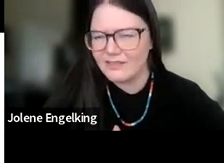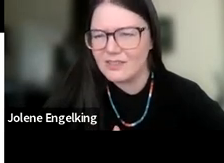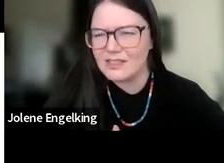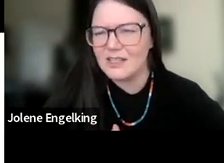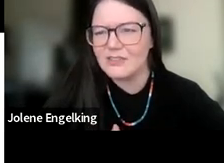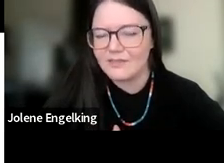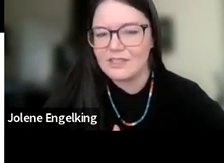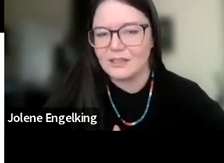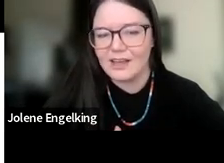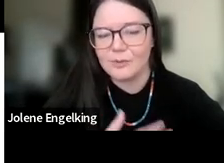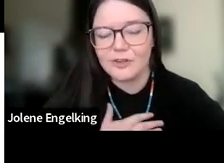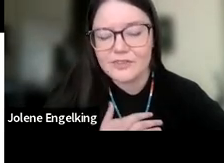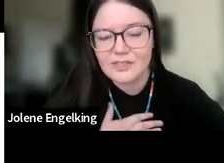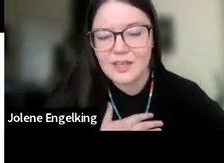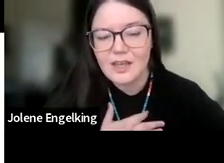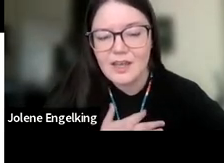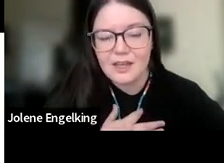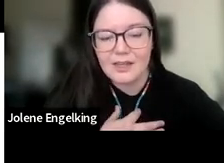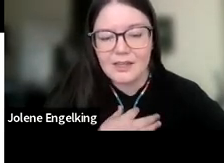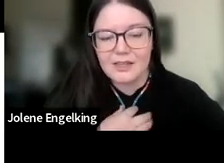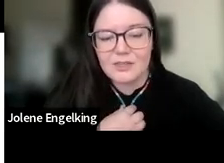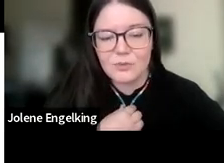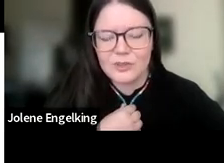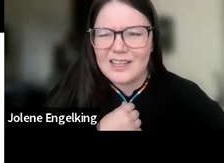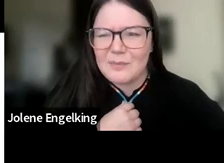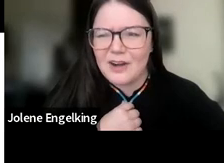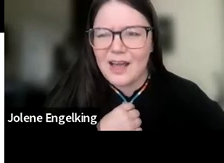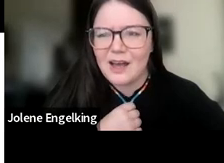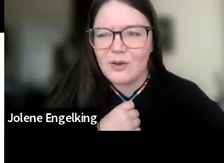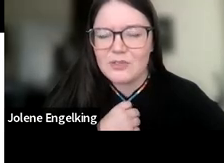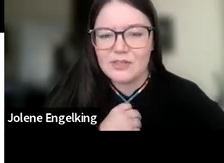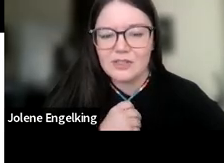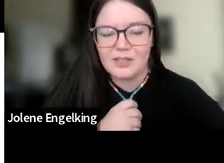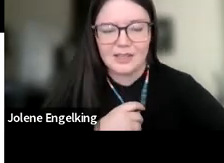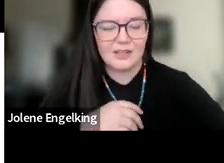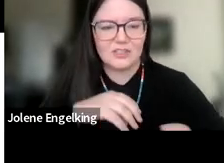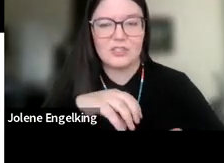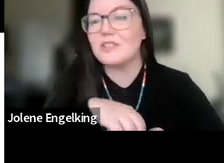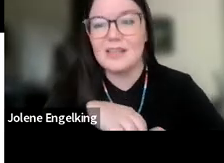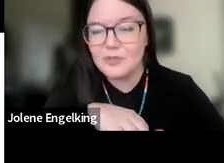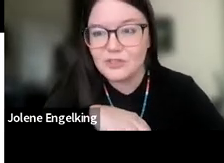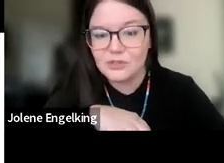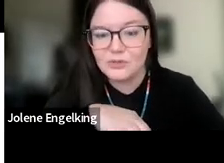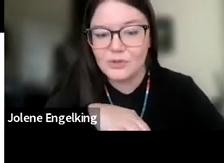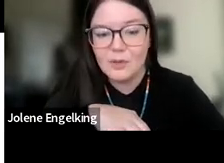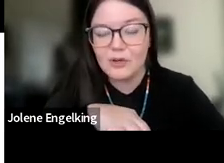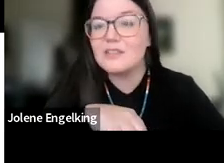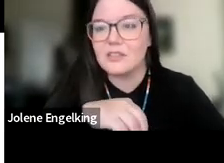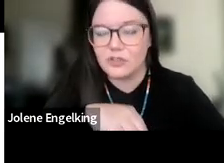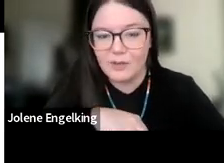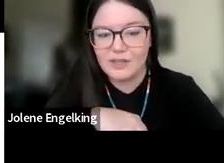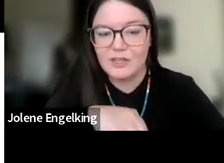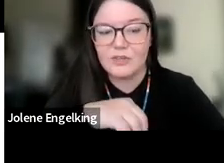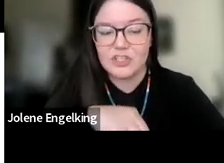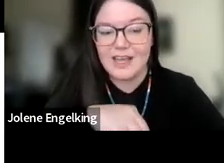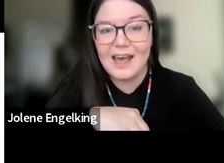16 or 17 live births. And we're thinking about how somebody, and she was unable to process